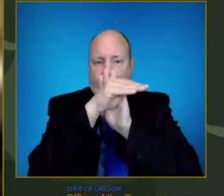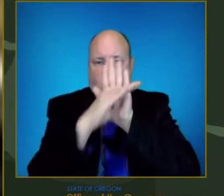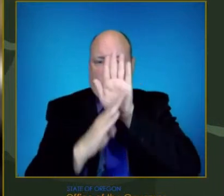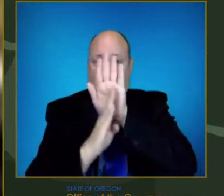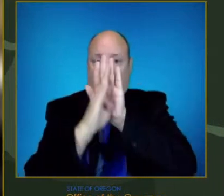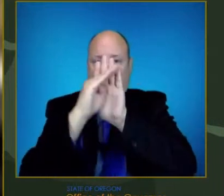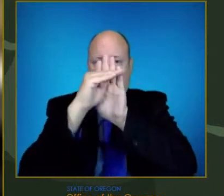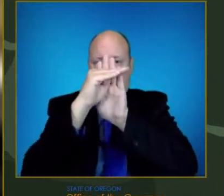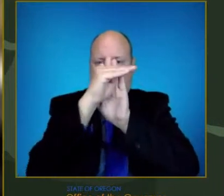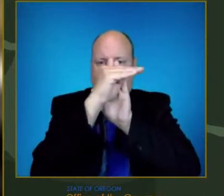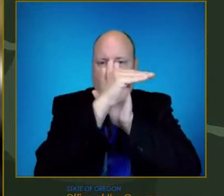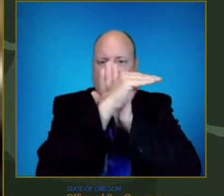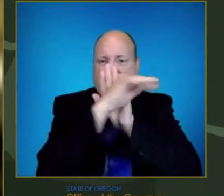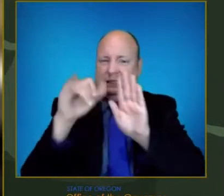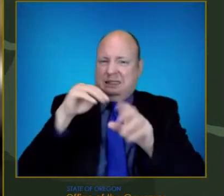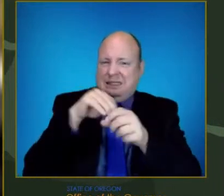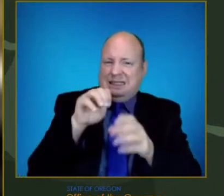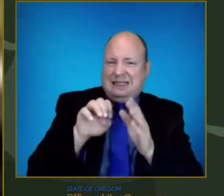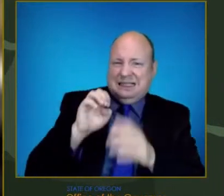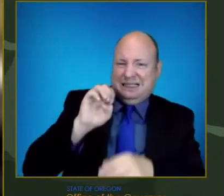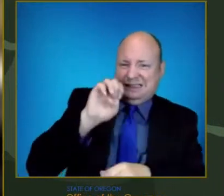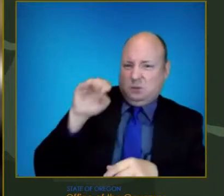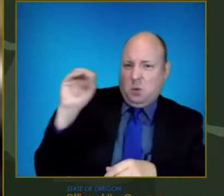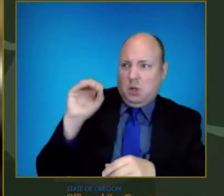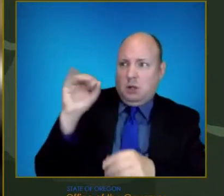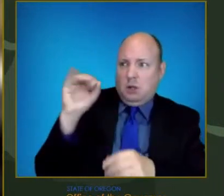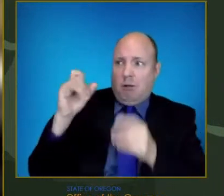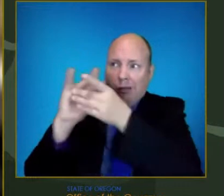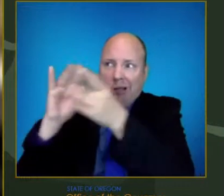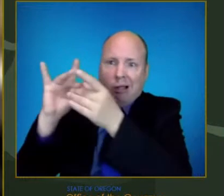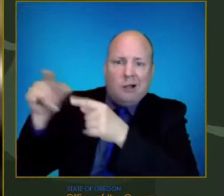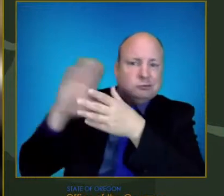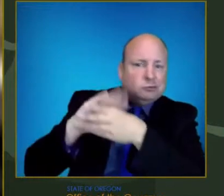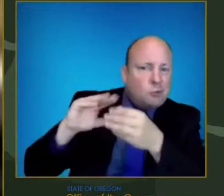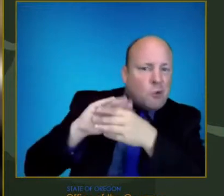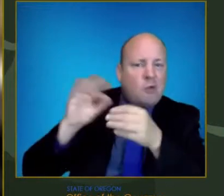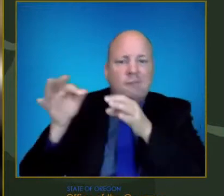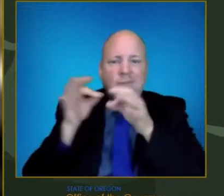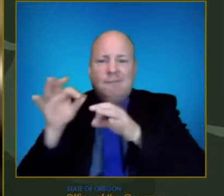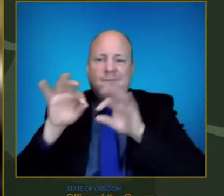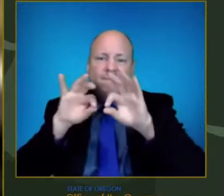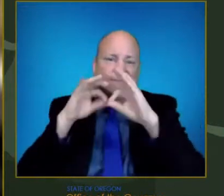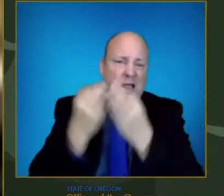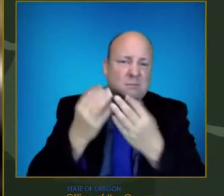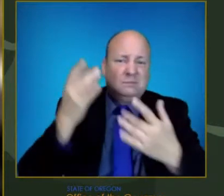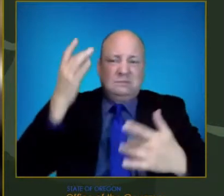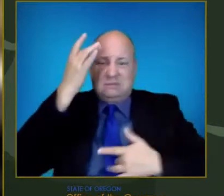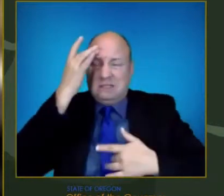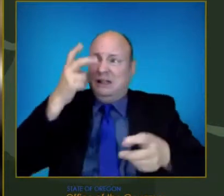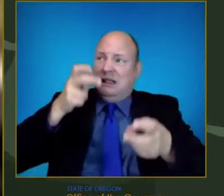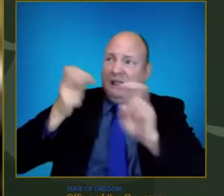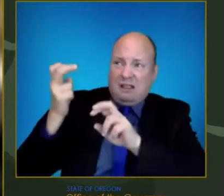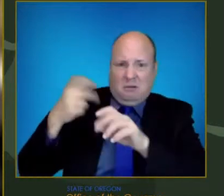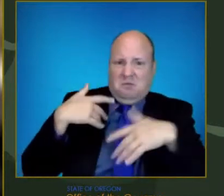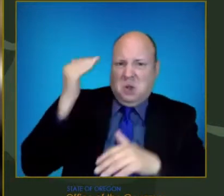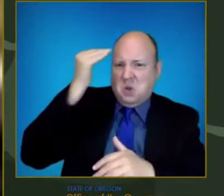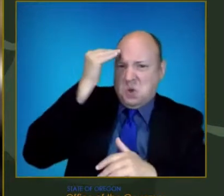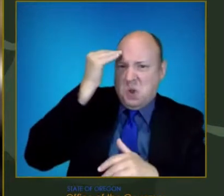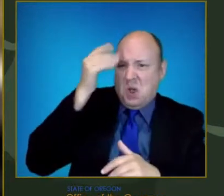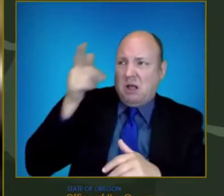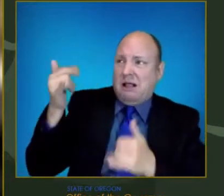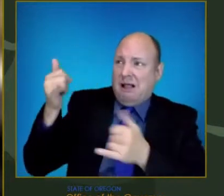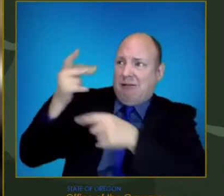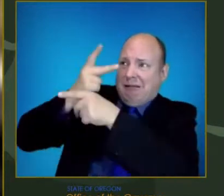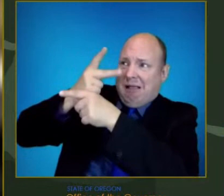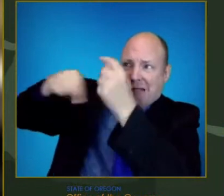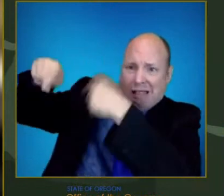personal stories recently of people's loved ones who needed high-level care, who would have to either forego that